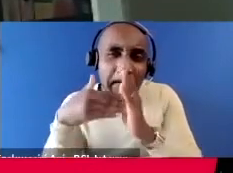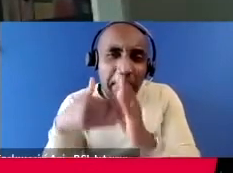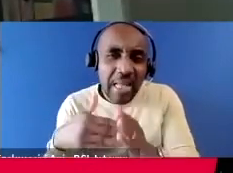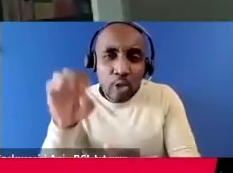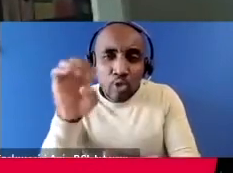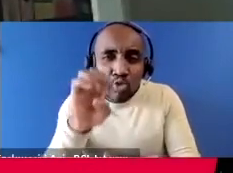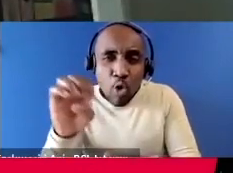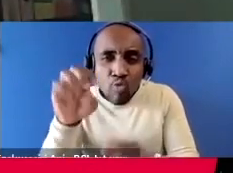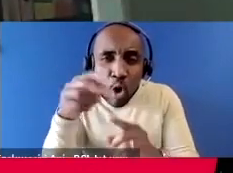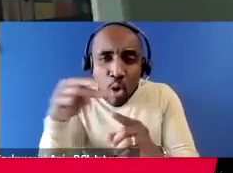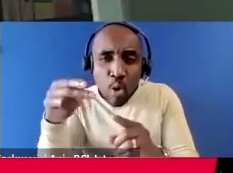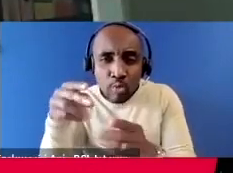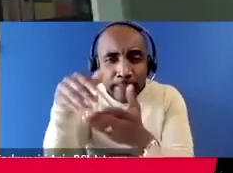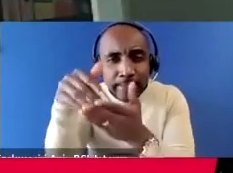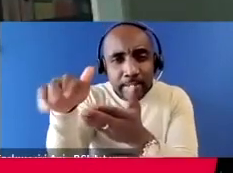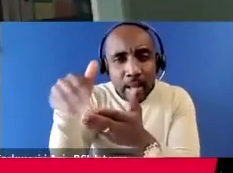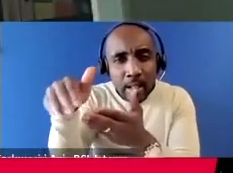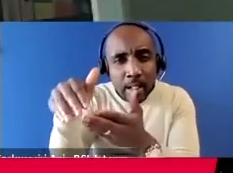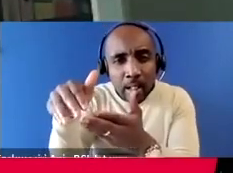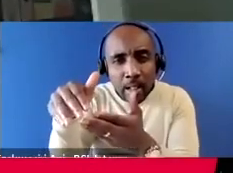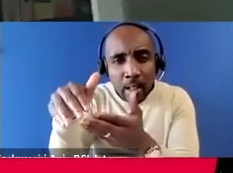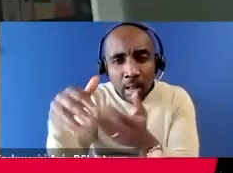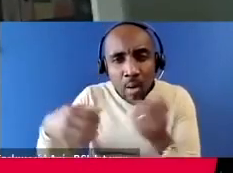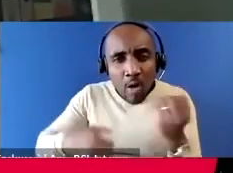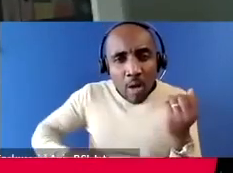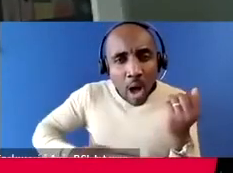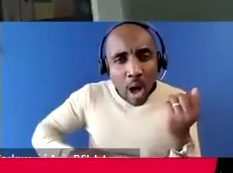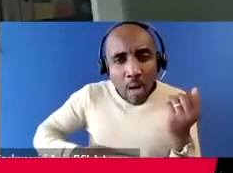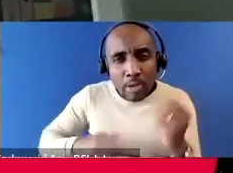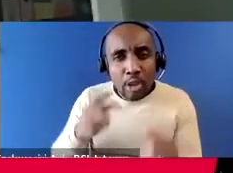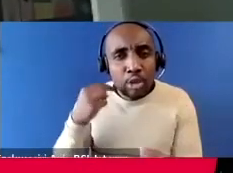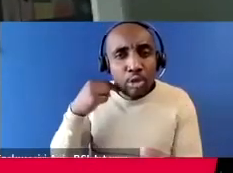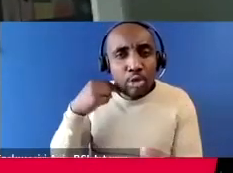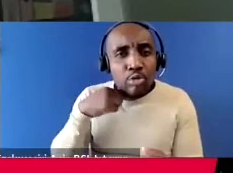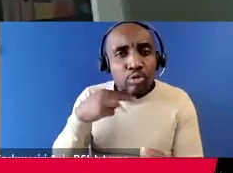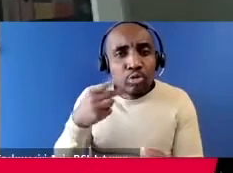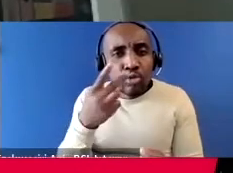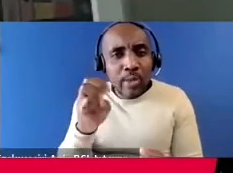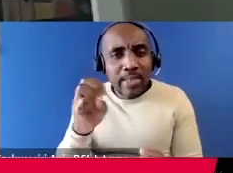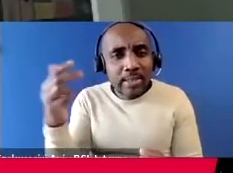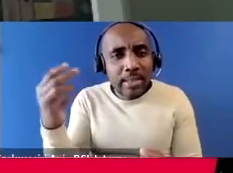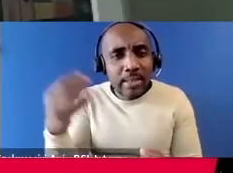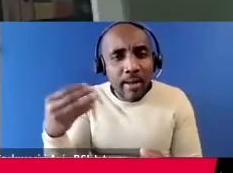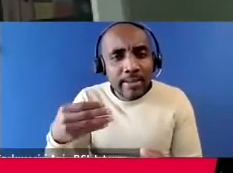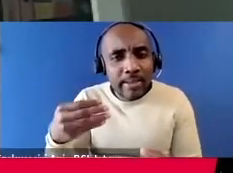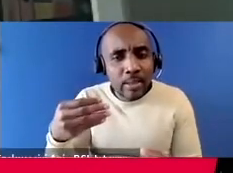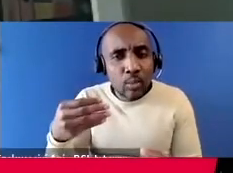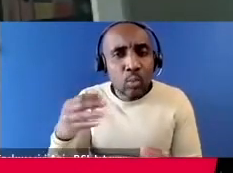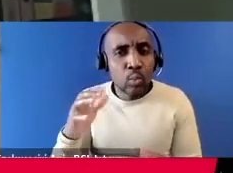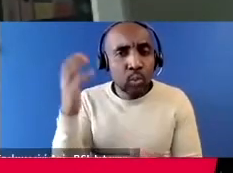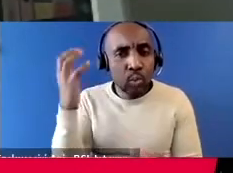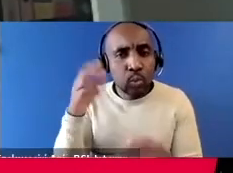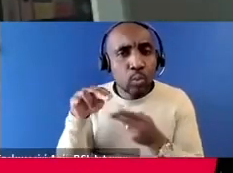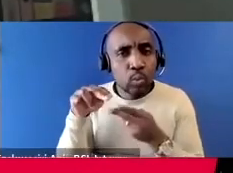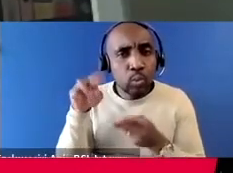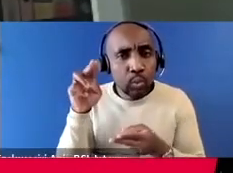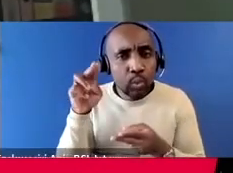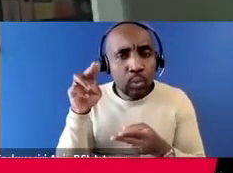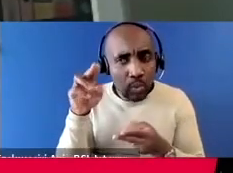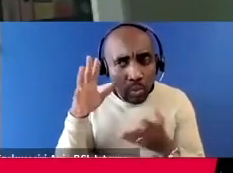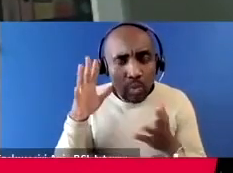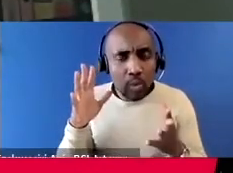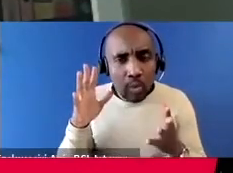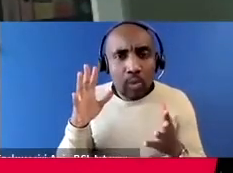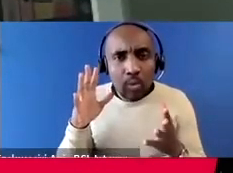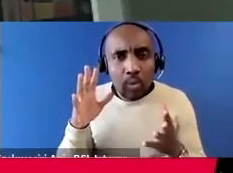€344 million of arms being sold to Turkey in 2019. And that's significant for a country that sells